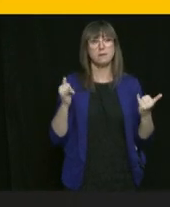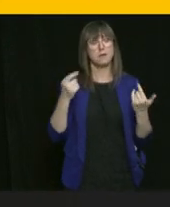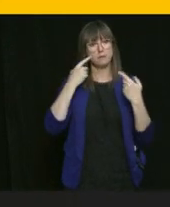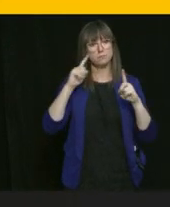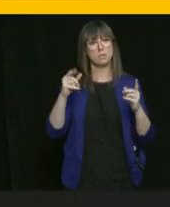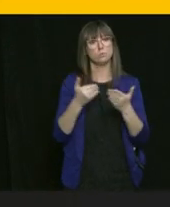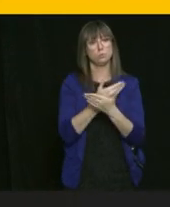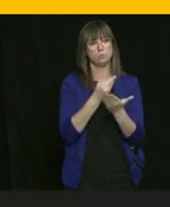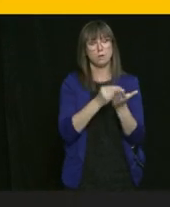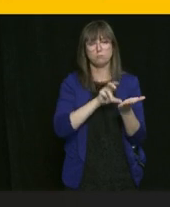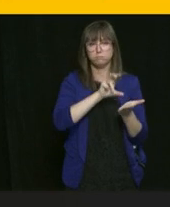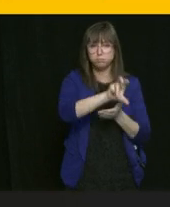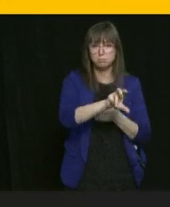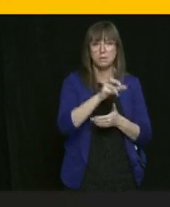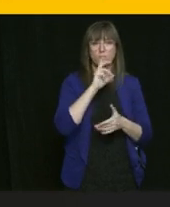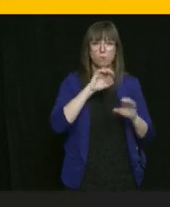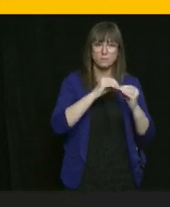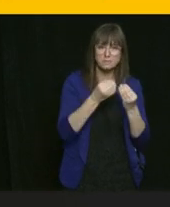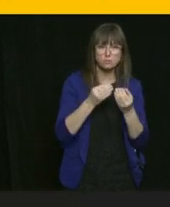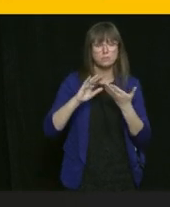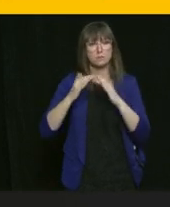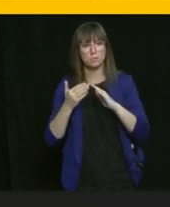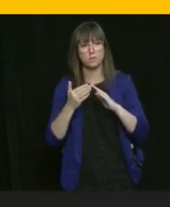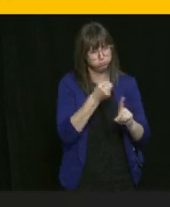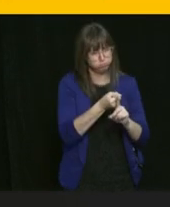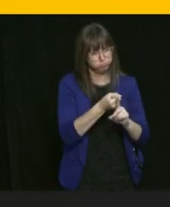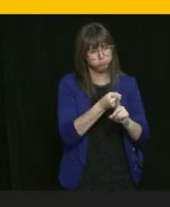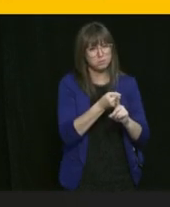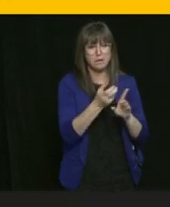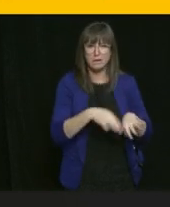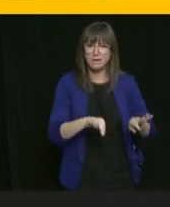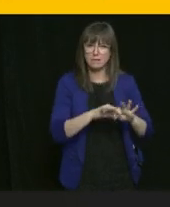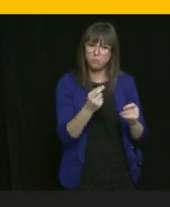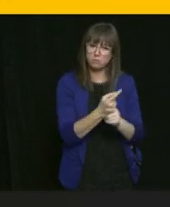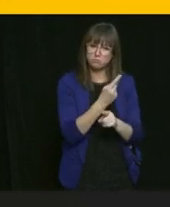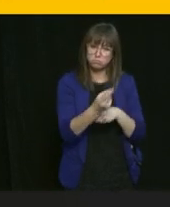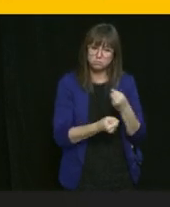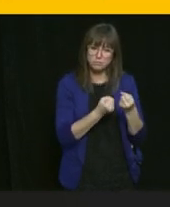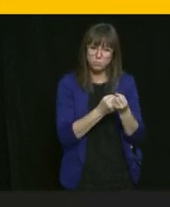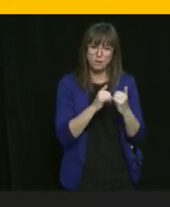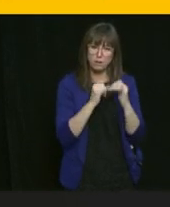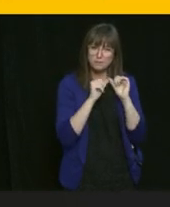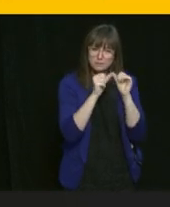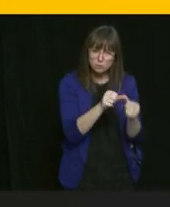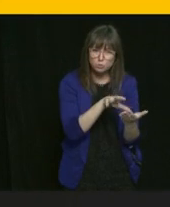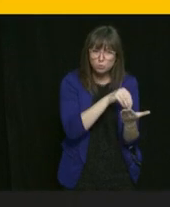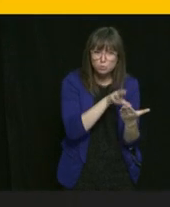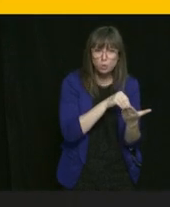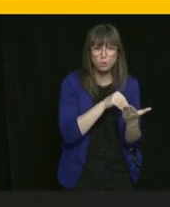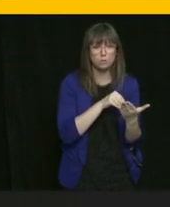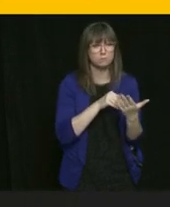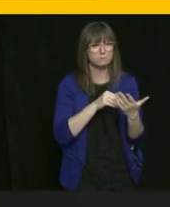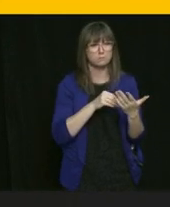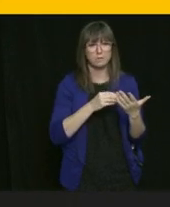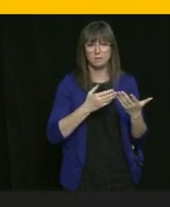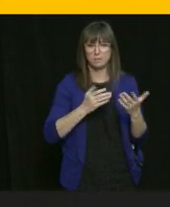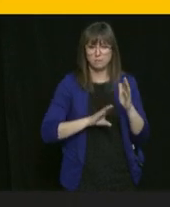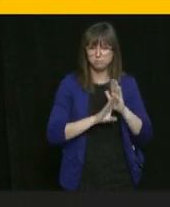for communities and organizations from early learning and childcare to post-secondary support to be able to learn and to thrive in a safe